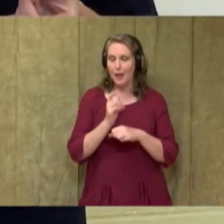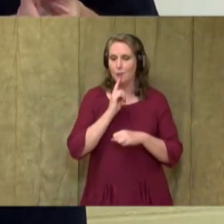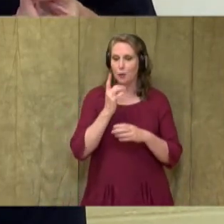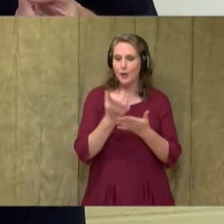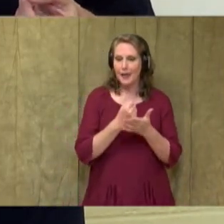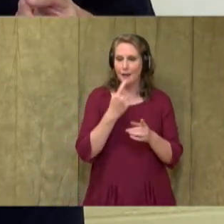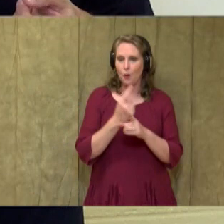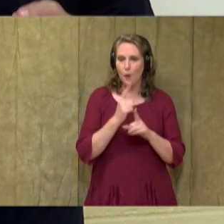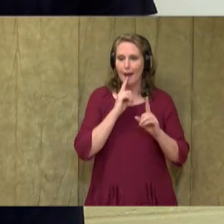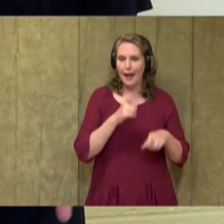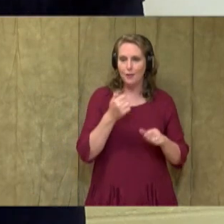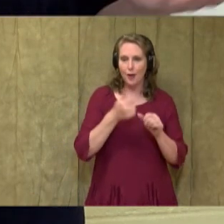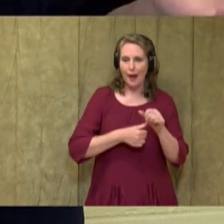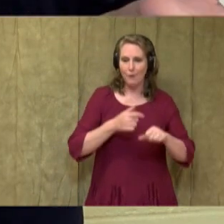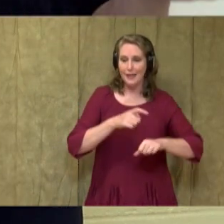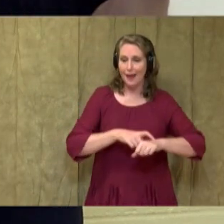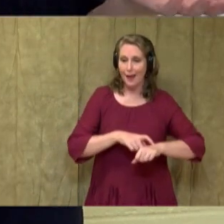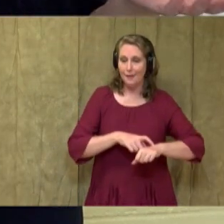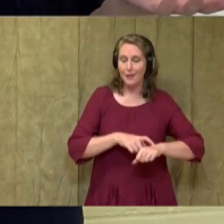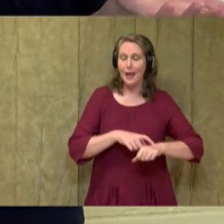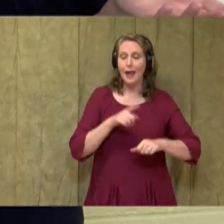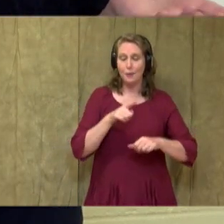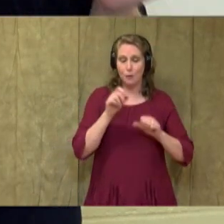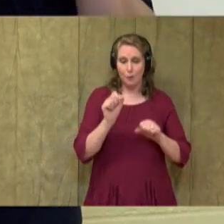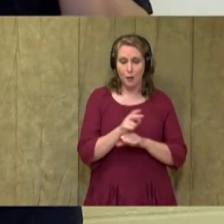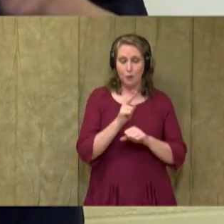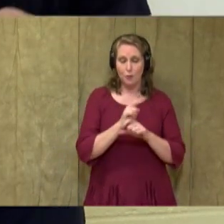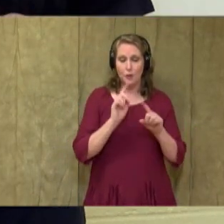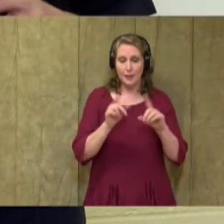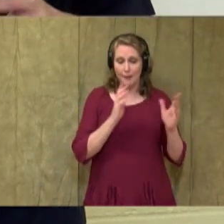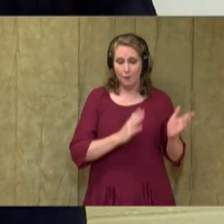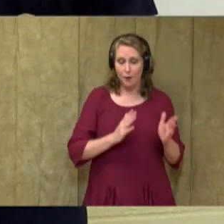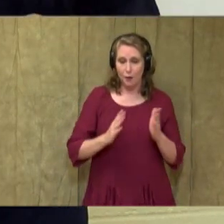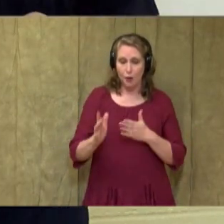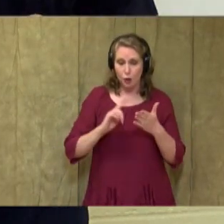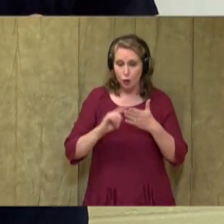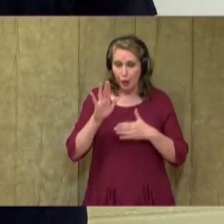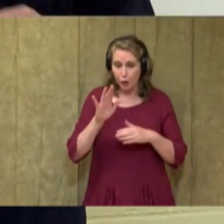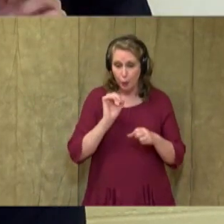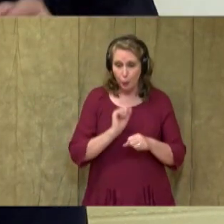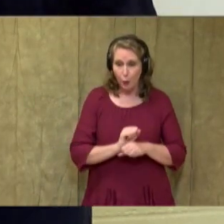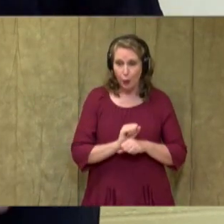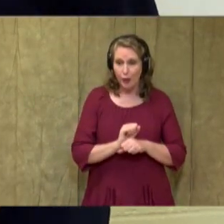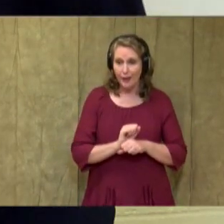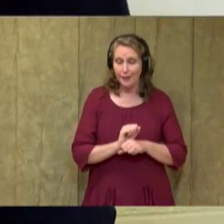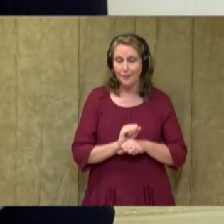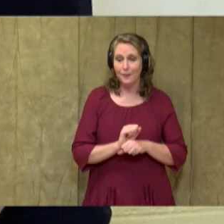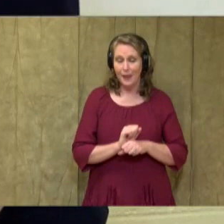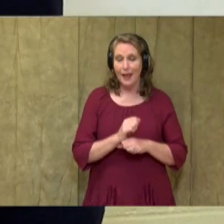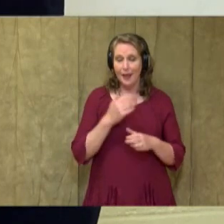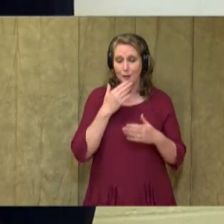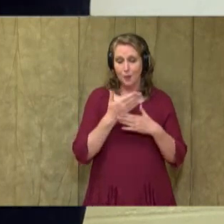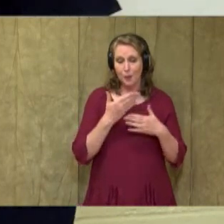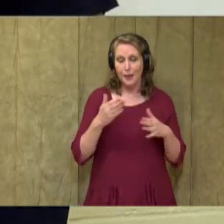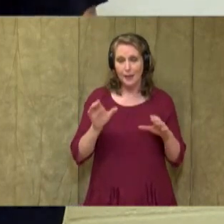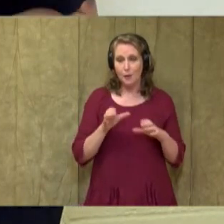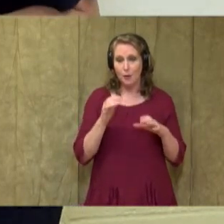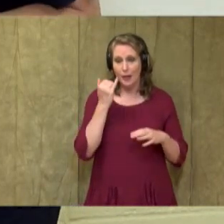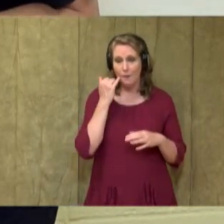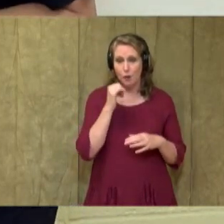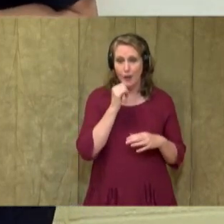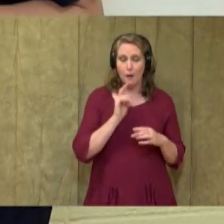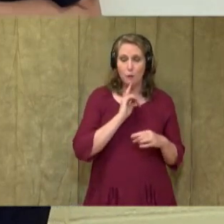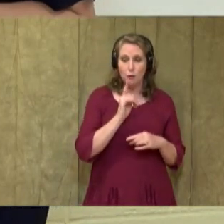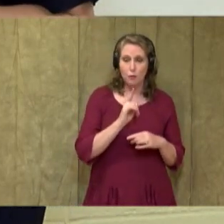getting the right answer every time. And you know, you can use different strategies to check your work. So that's a good thing to do. If you're not